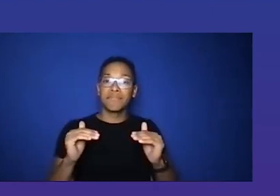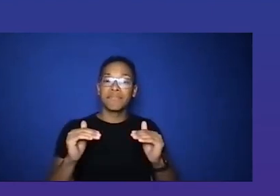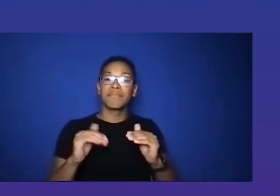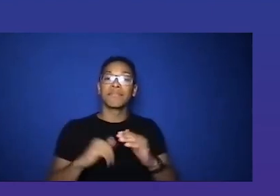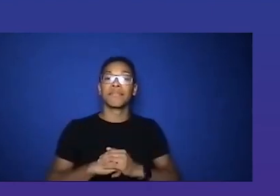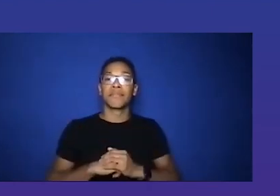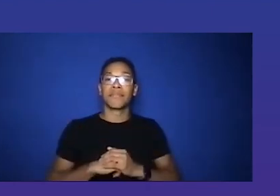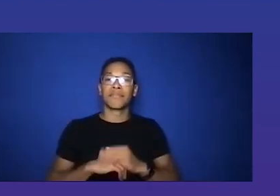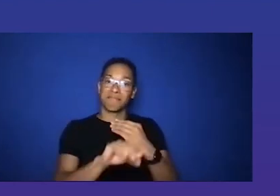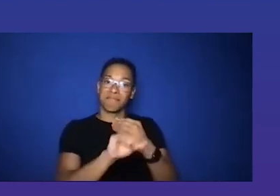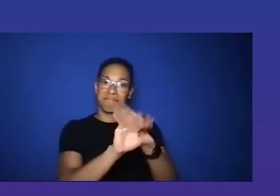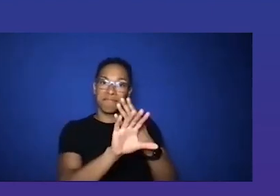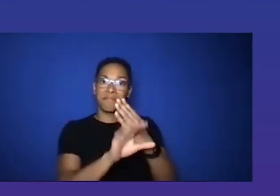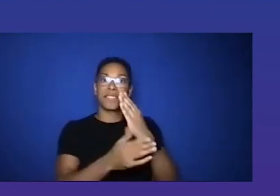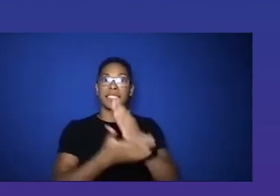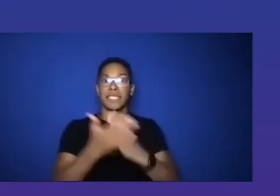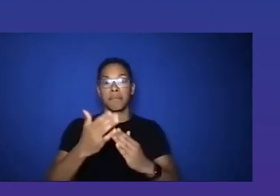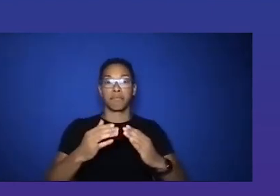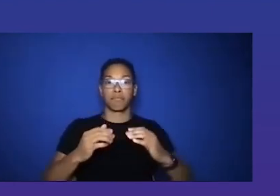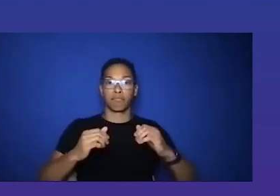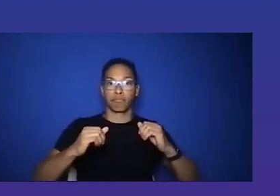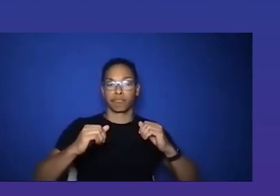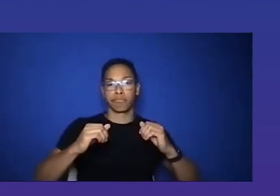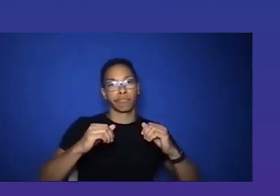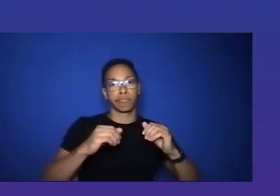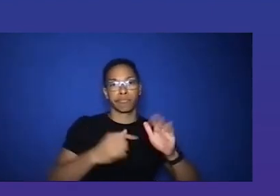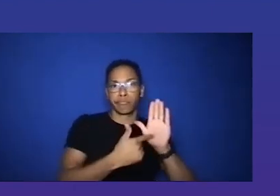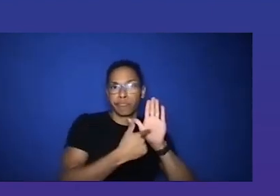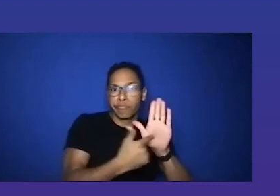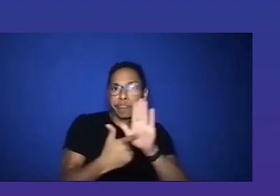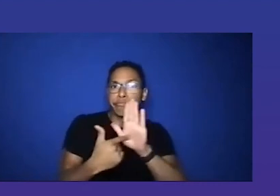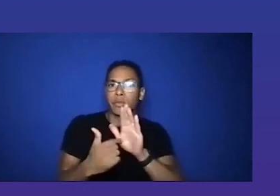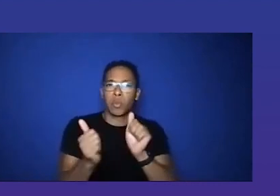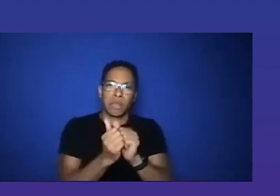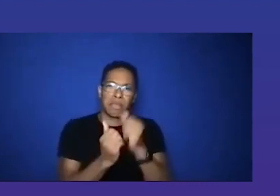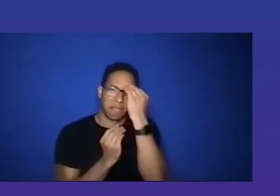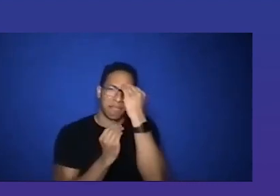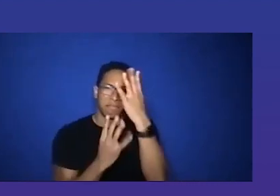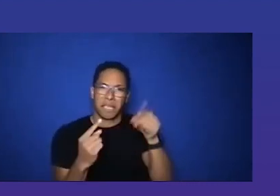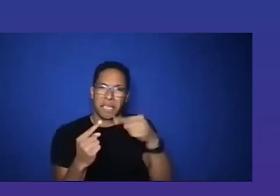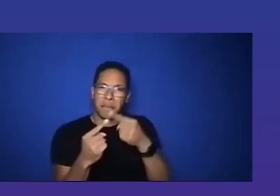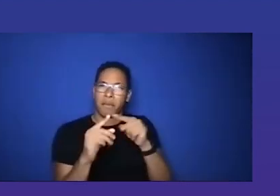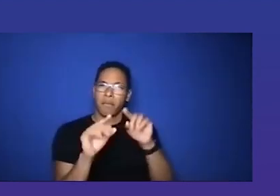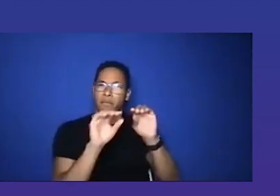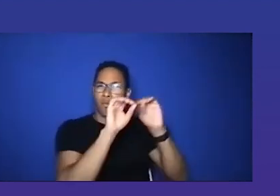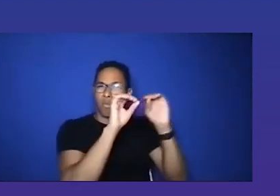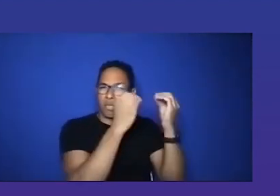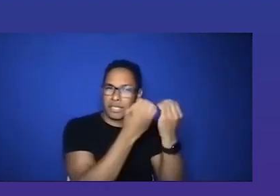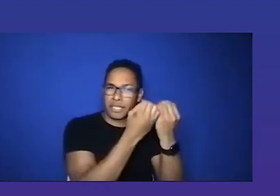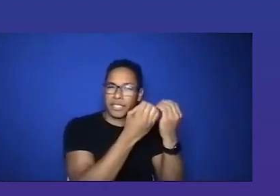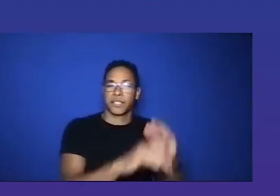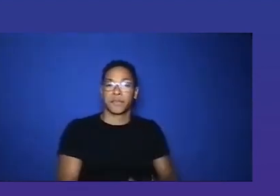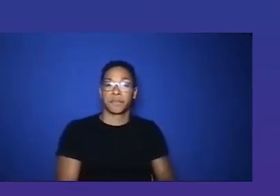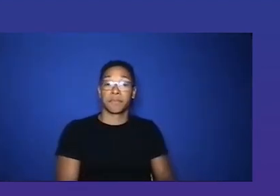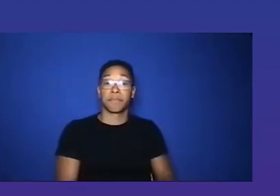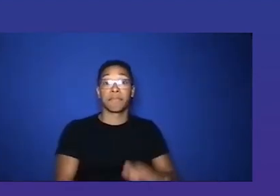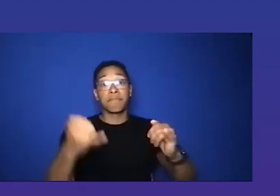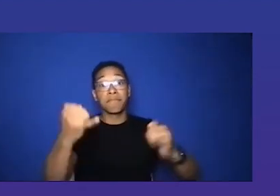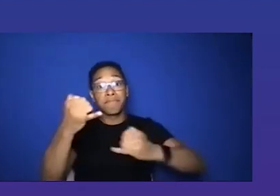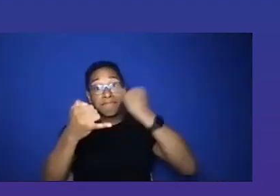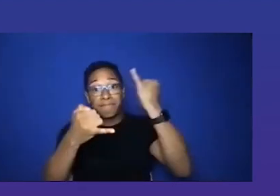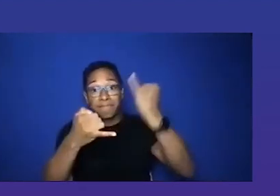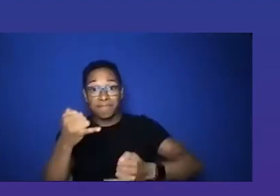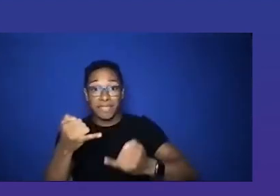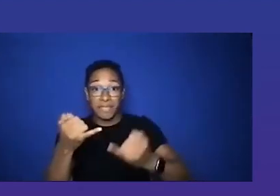few of the exhibitors will go live with info sessions about their organizations. The last thing that will happen